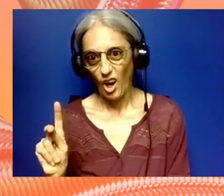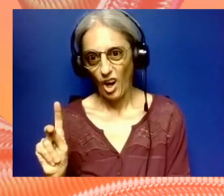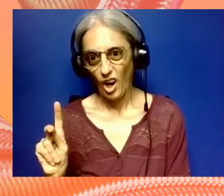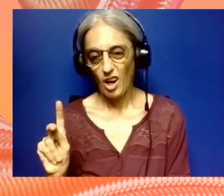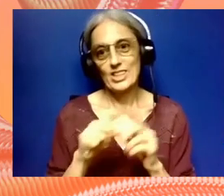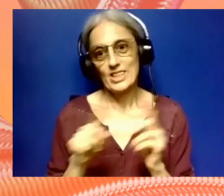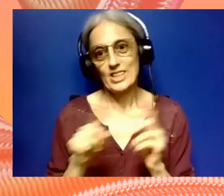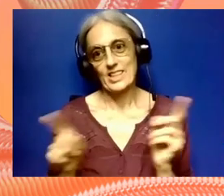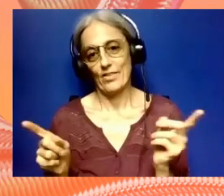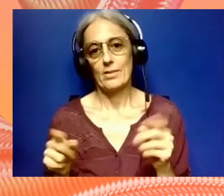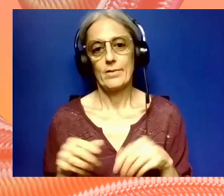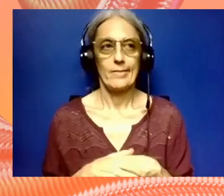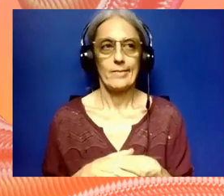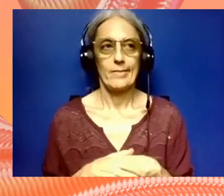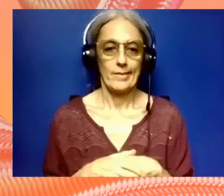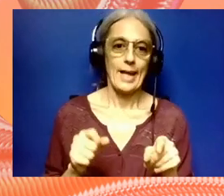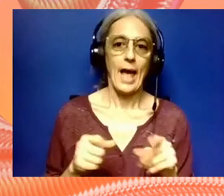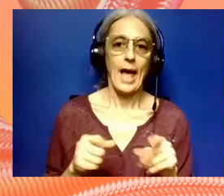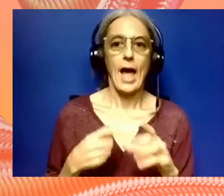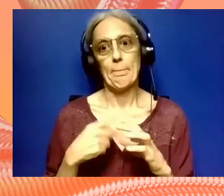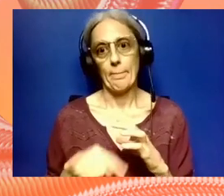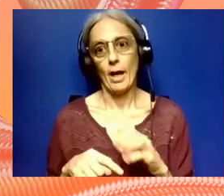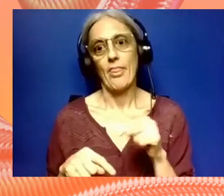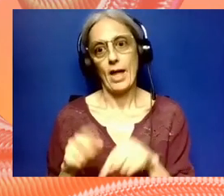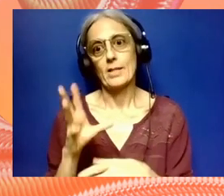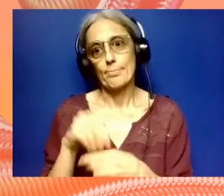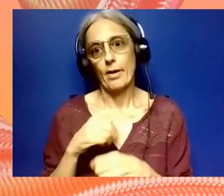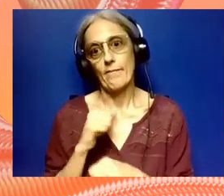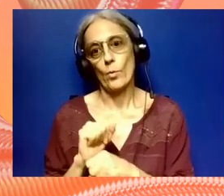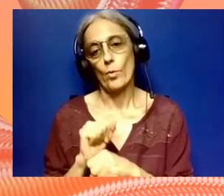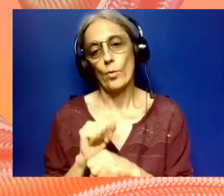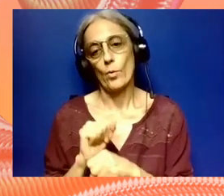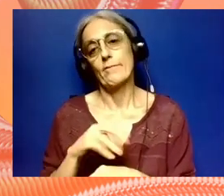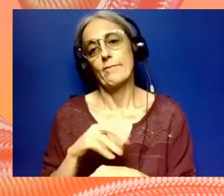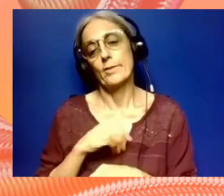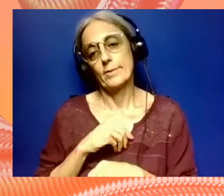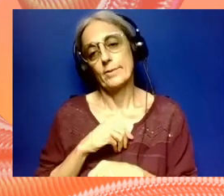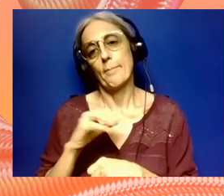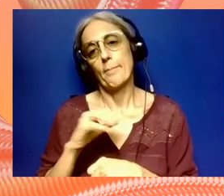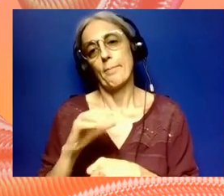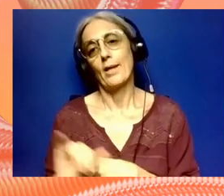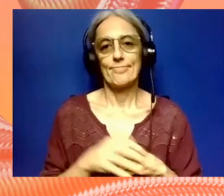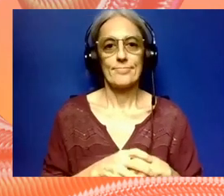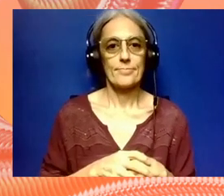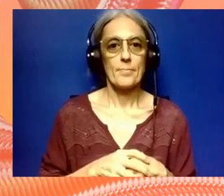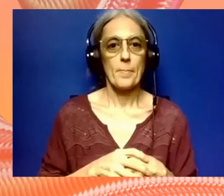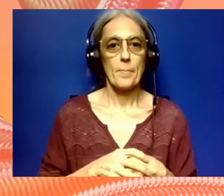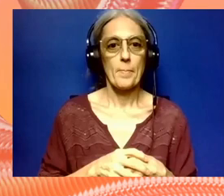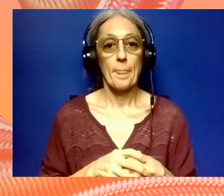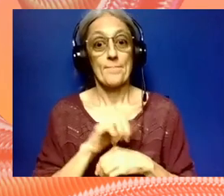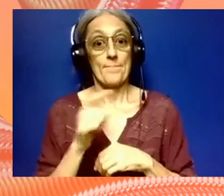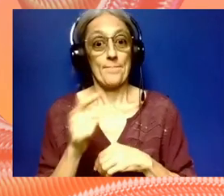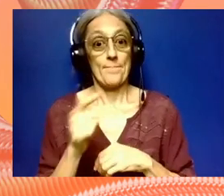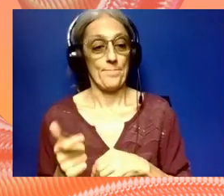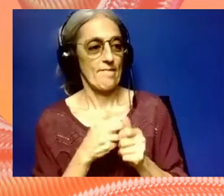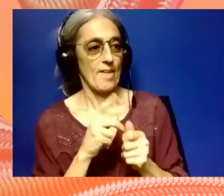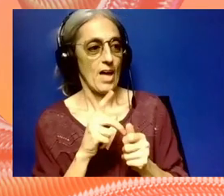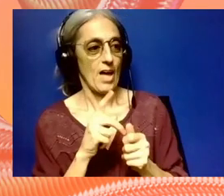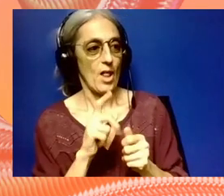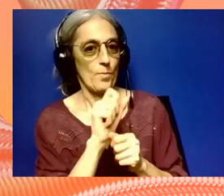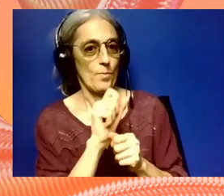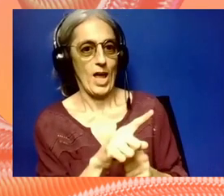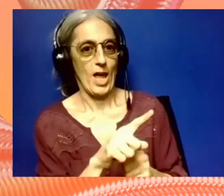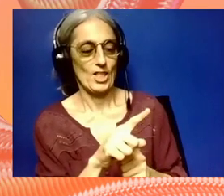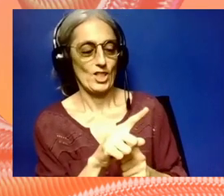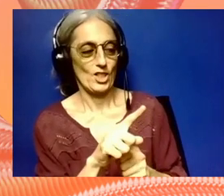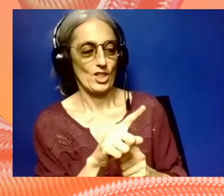Our emails. Yeah. A question in there, actually following up on that follow-up, right? Because that piece around like, I want